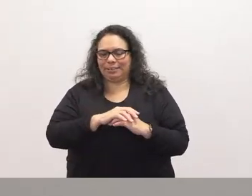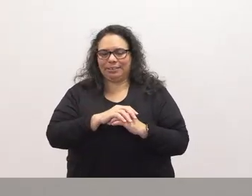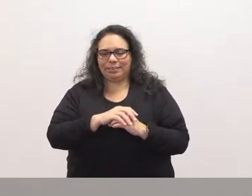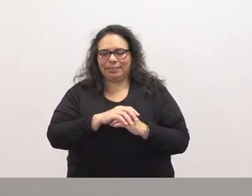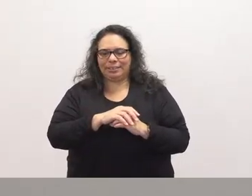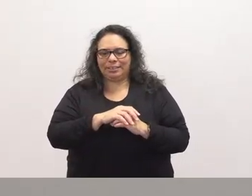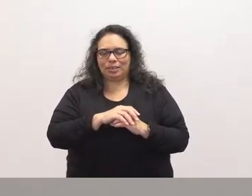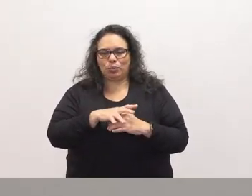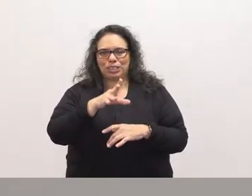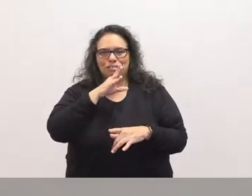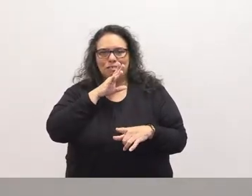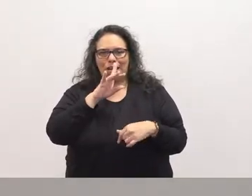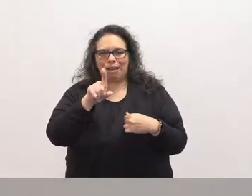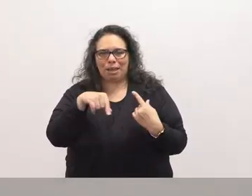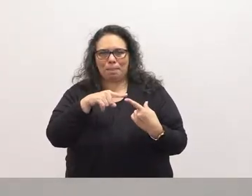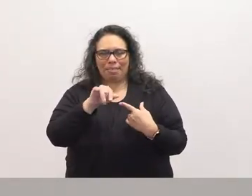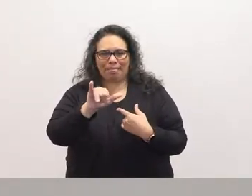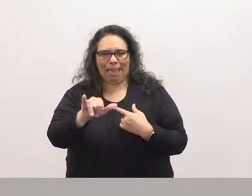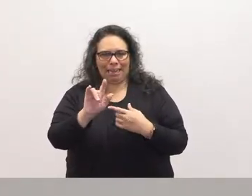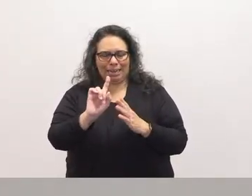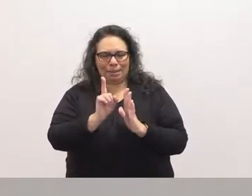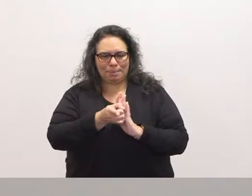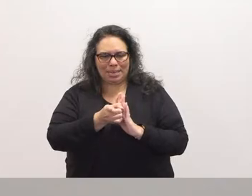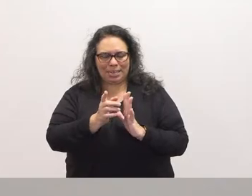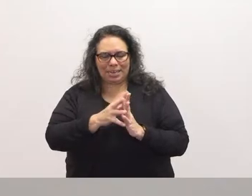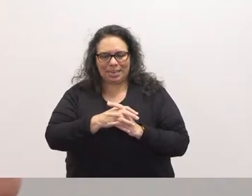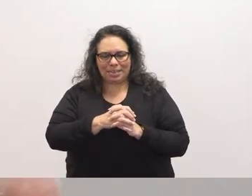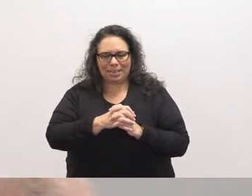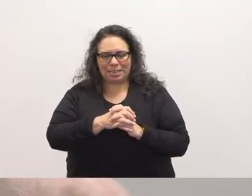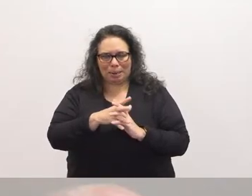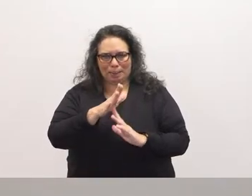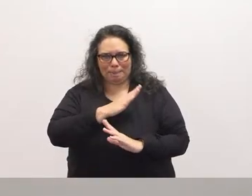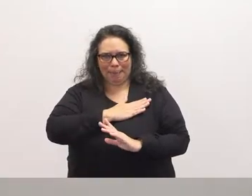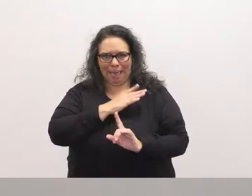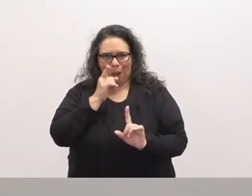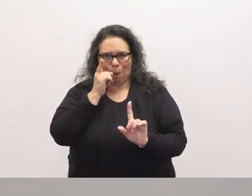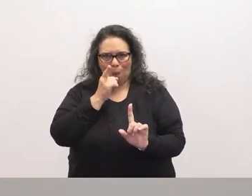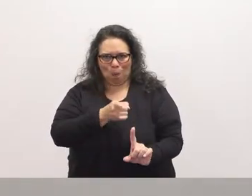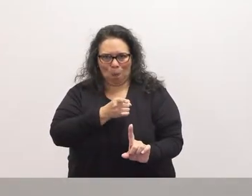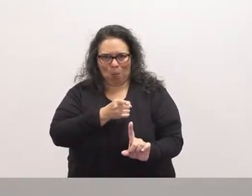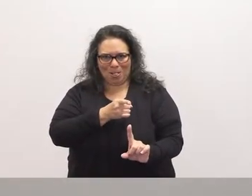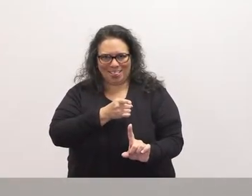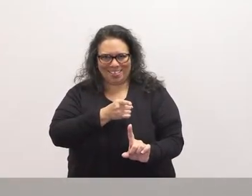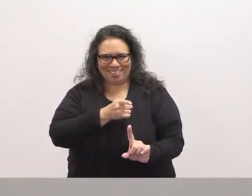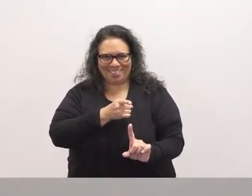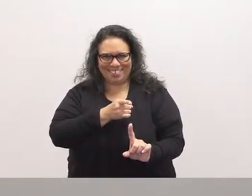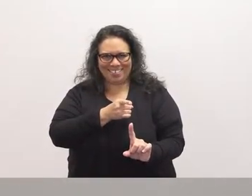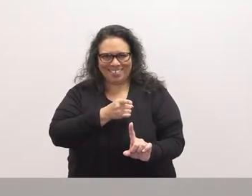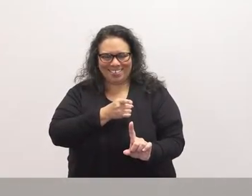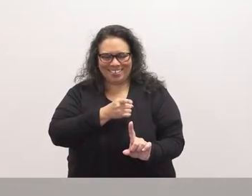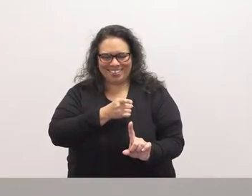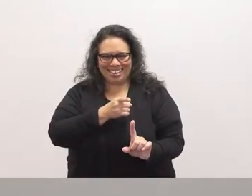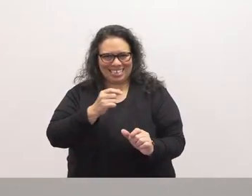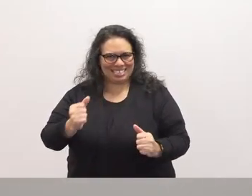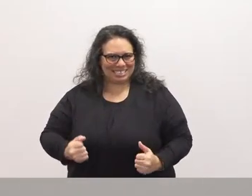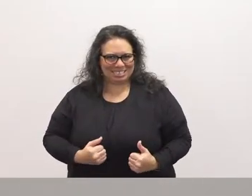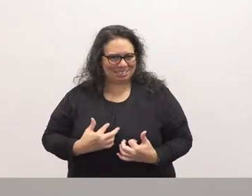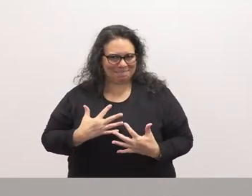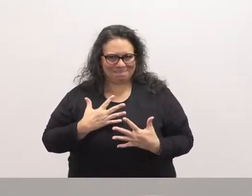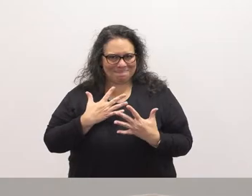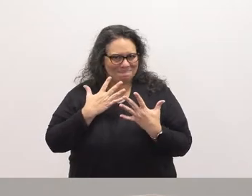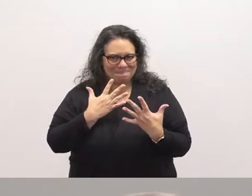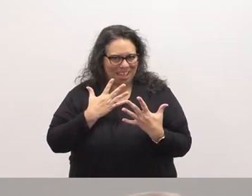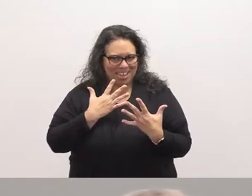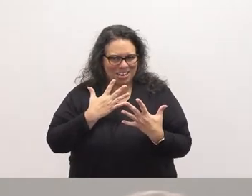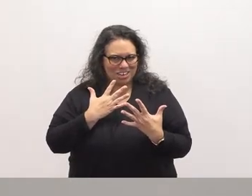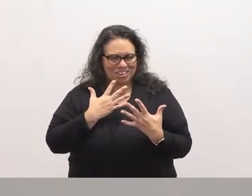And I'll talk about that in just a minute, but my goal was to inscribe these, but I didn't have any